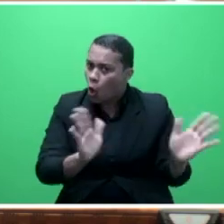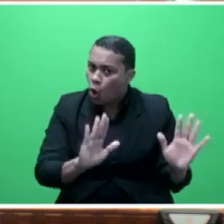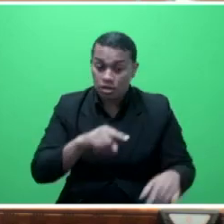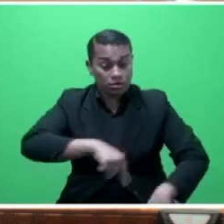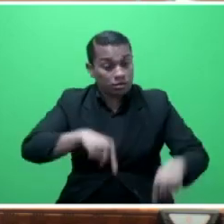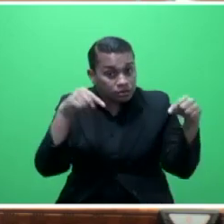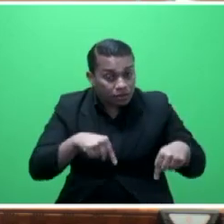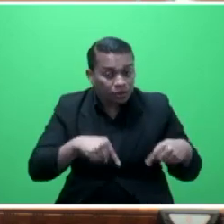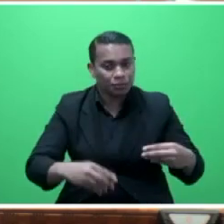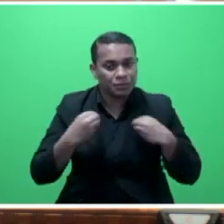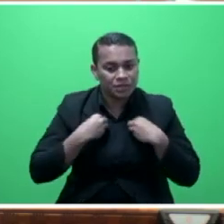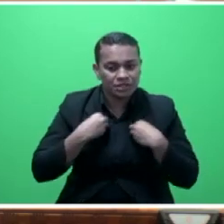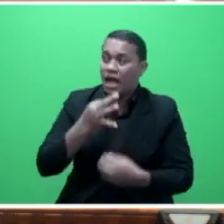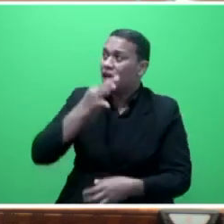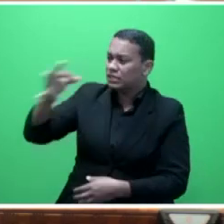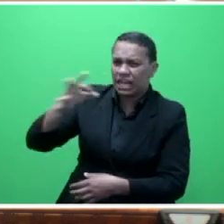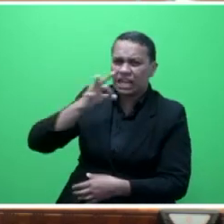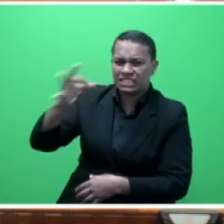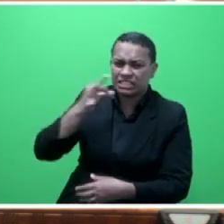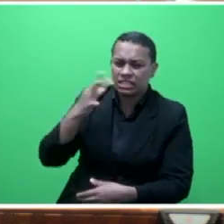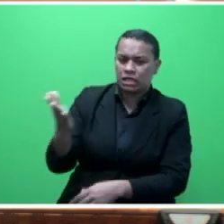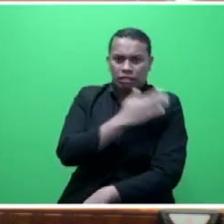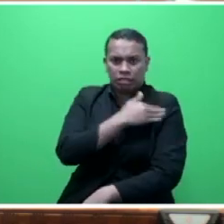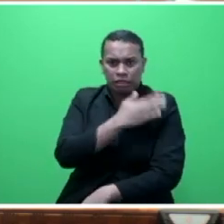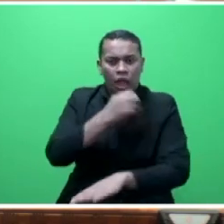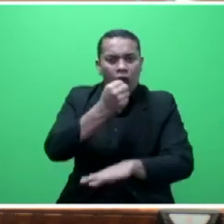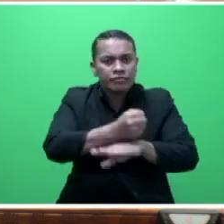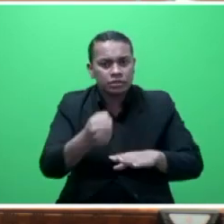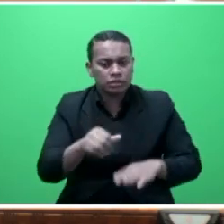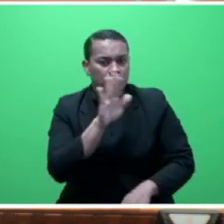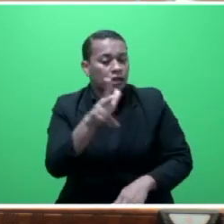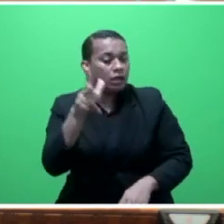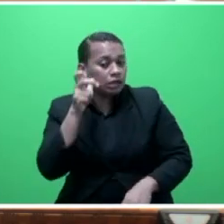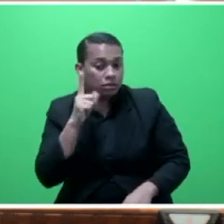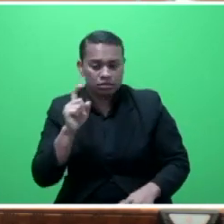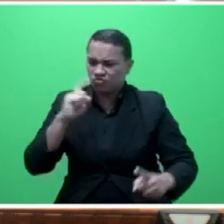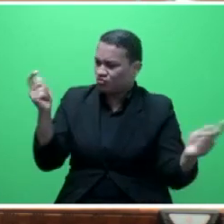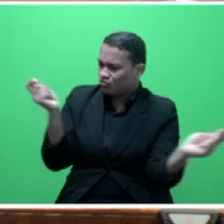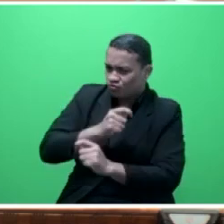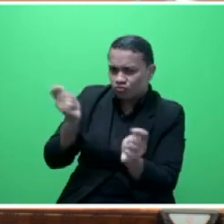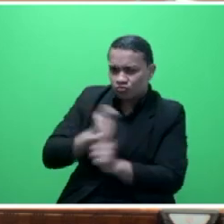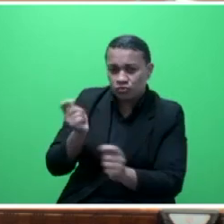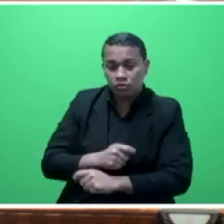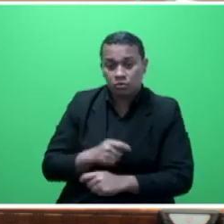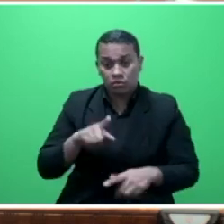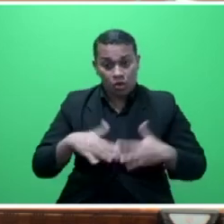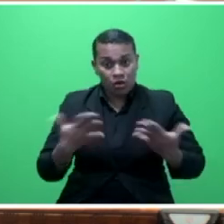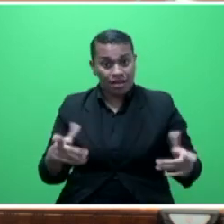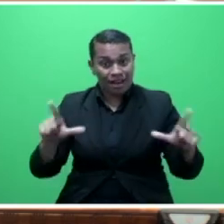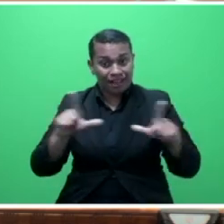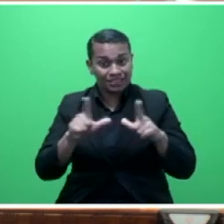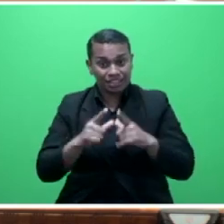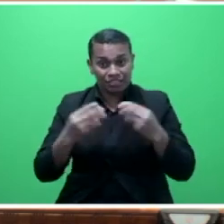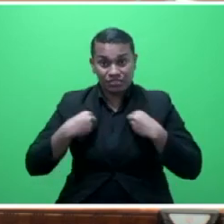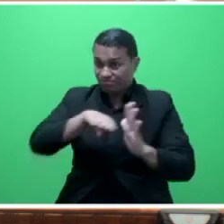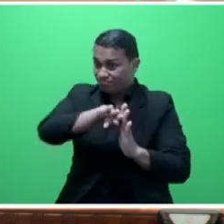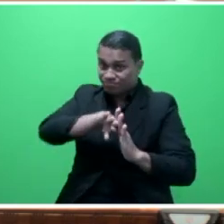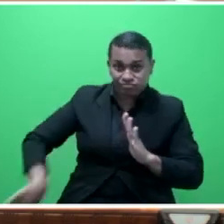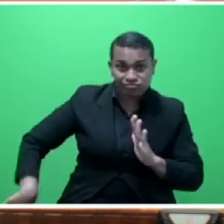we're doing more than just listening, we're actually acting. Now that we've removed business licenses, Mr. Speaker, sir, we're